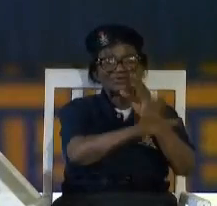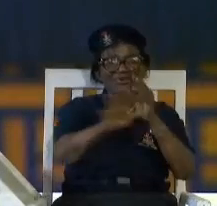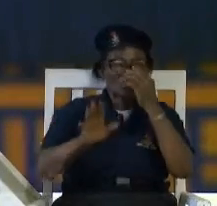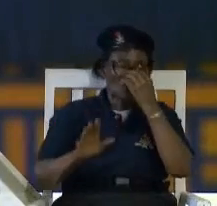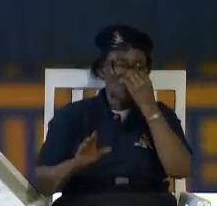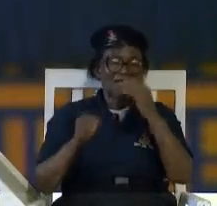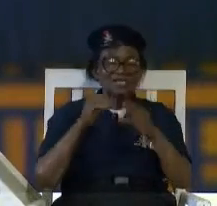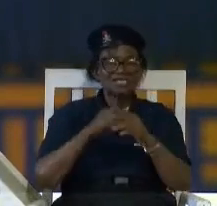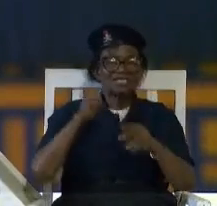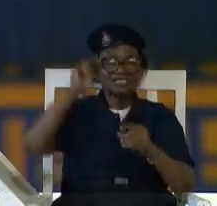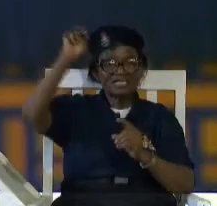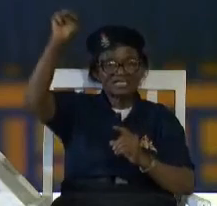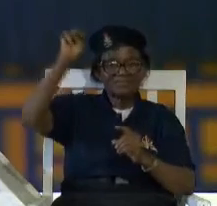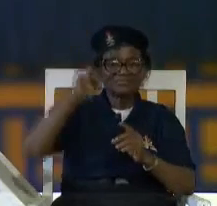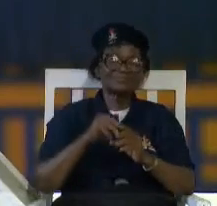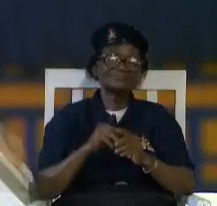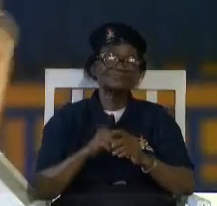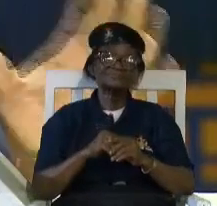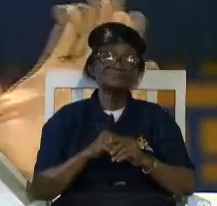in him.